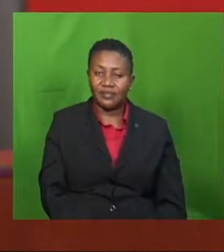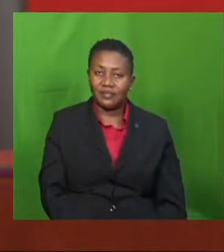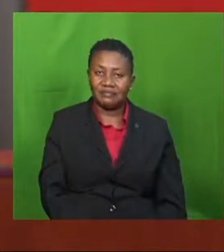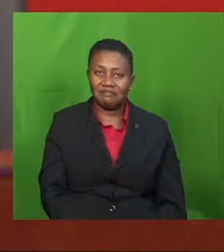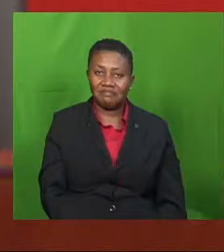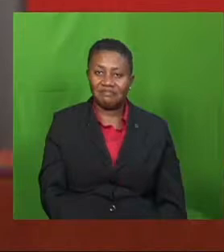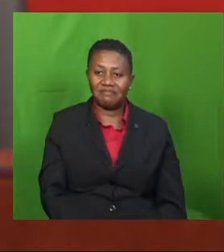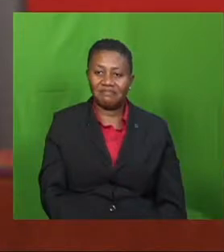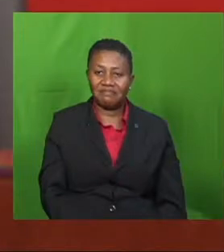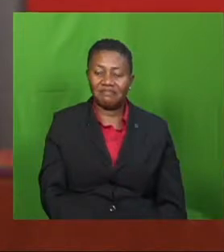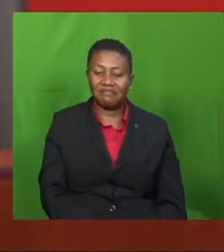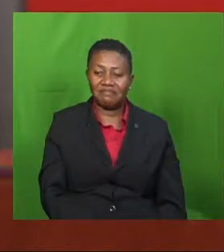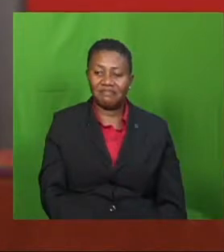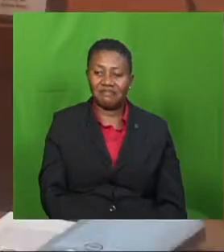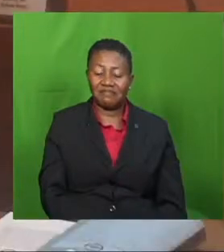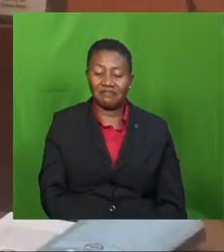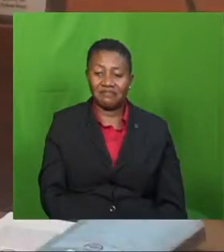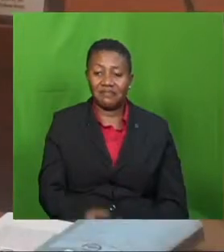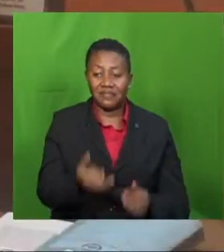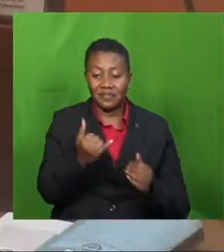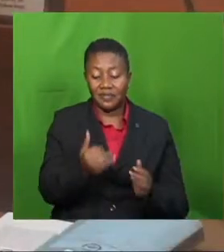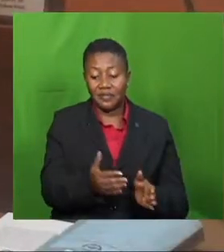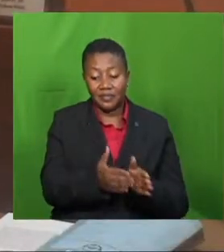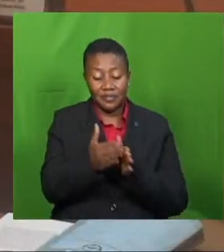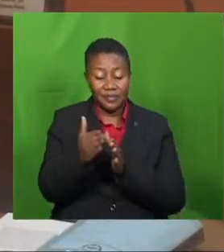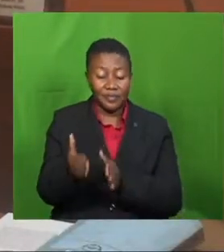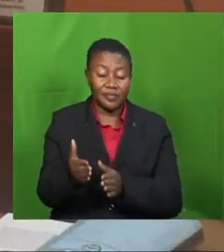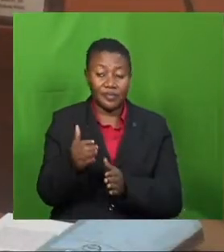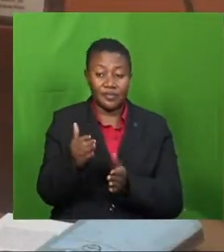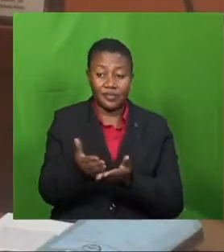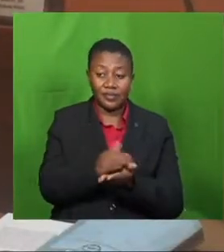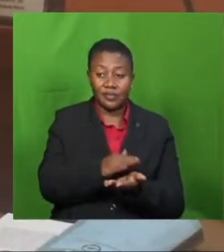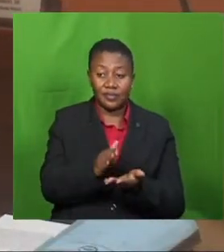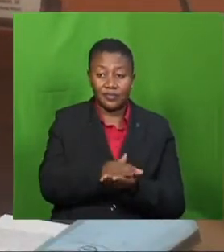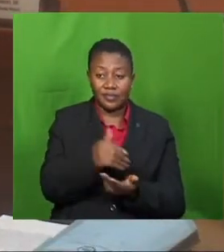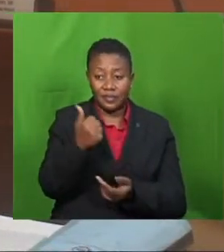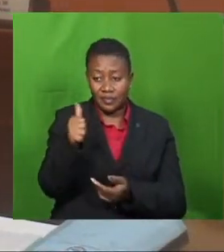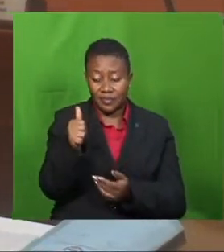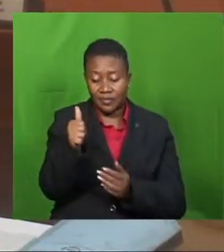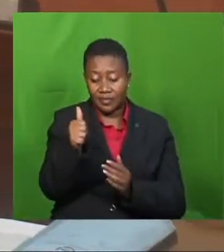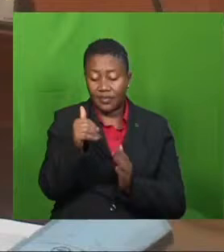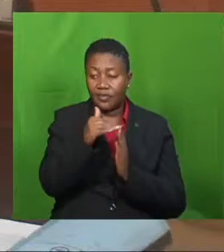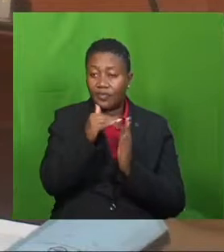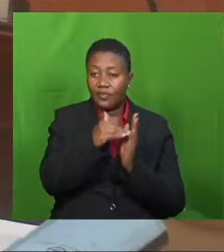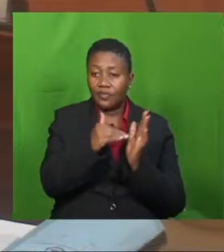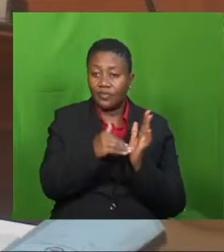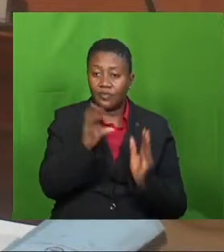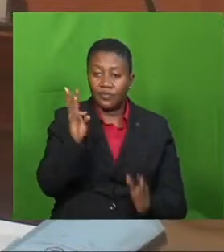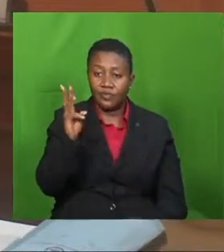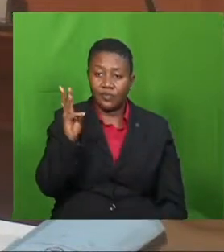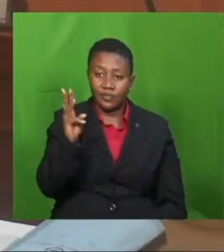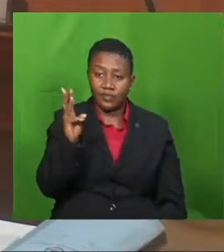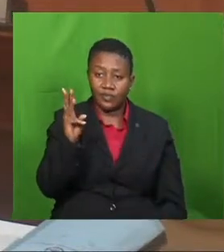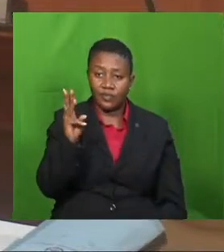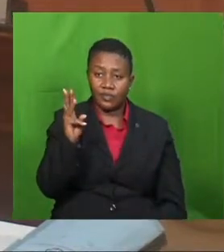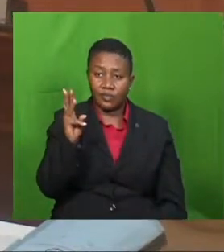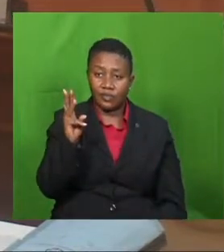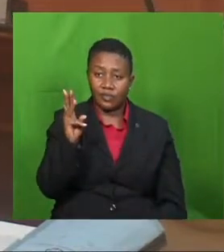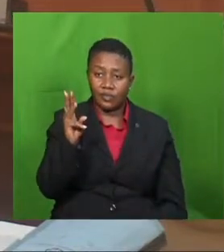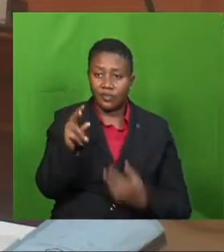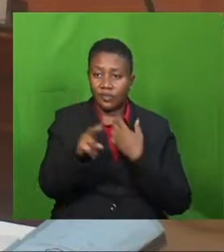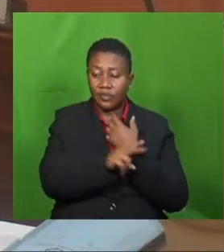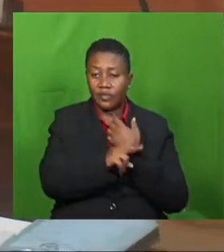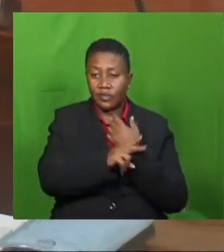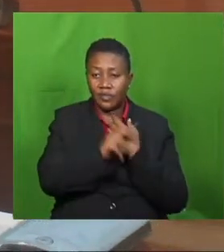Speaker, we can now go on to page 10 and take item 16. And Speaker, with your leave, the Deputy Minister is